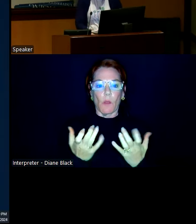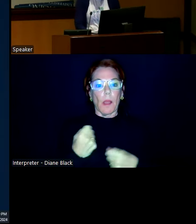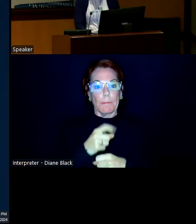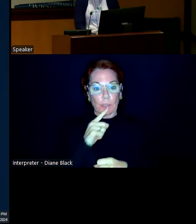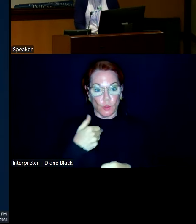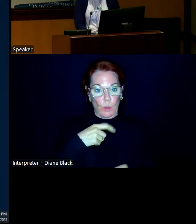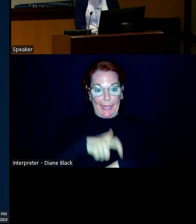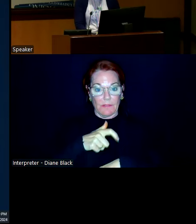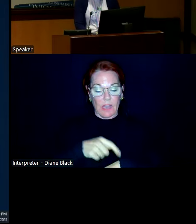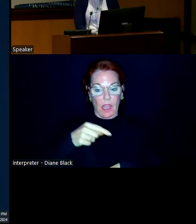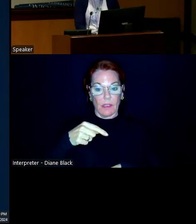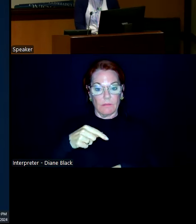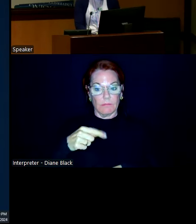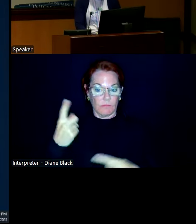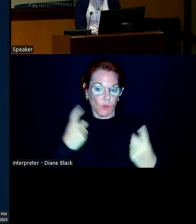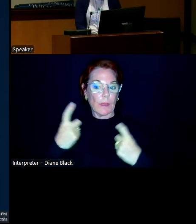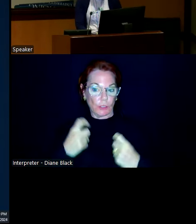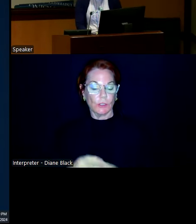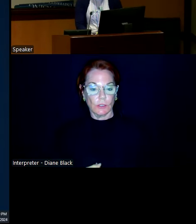for questions.